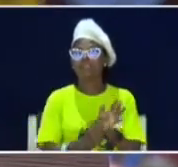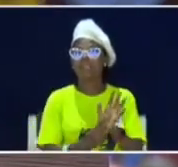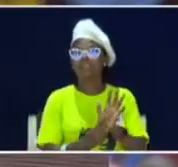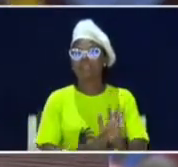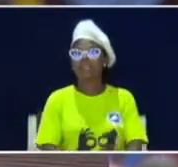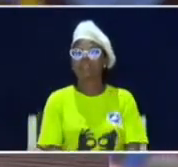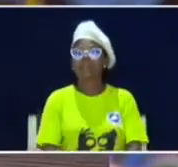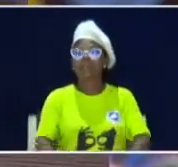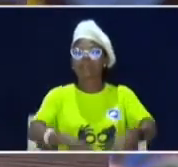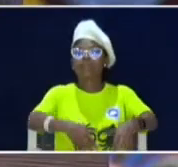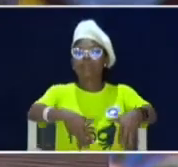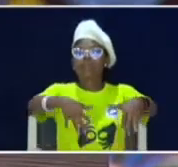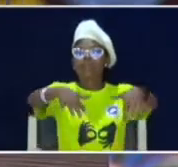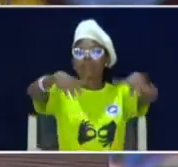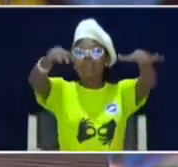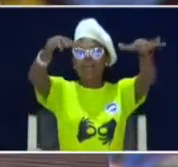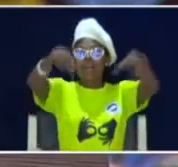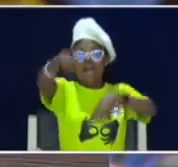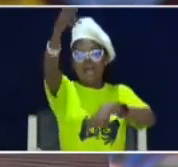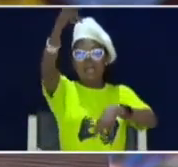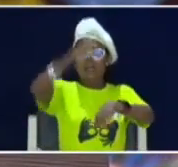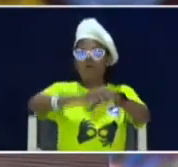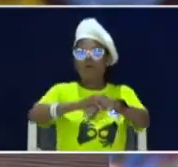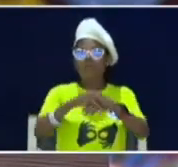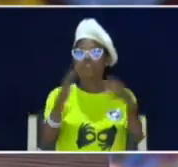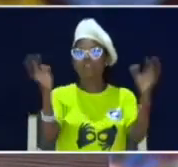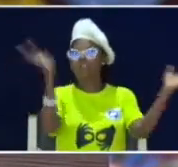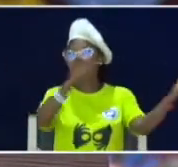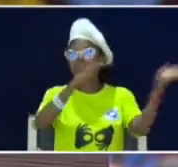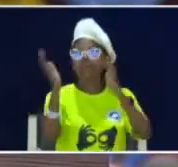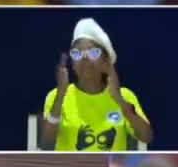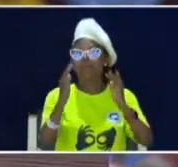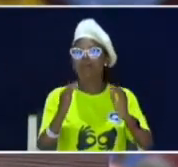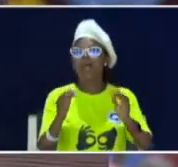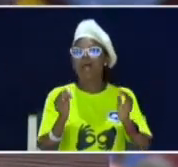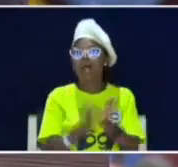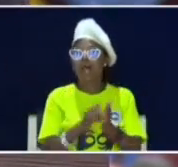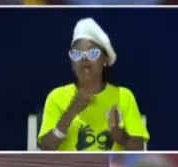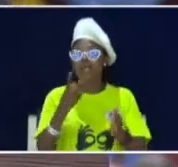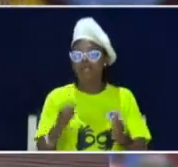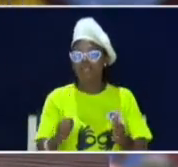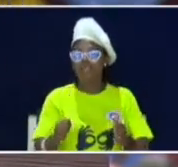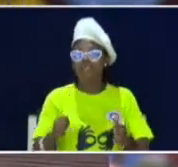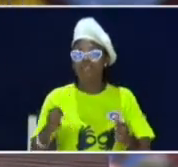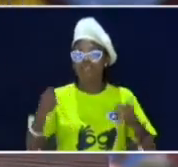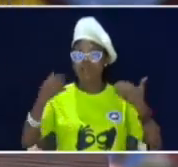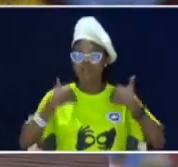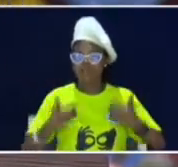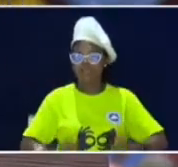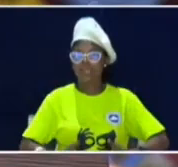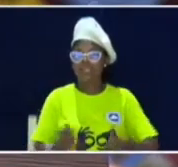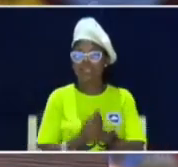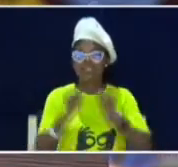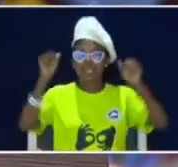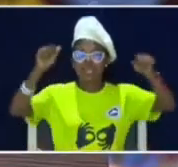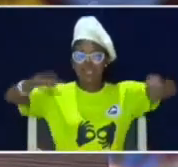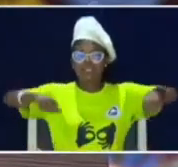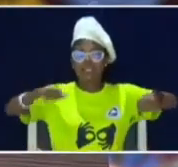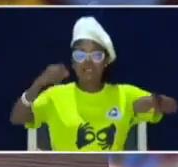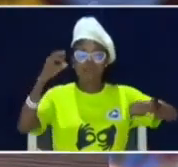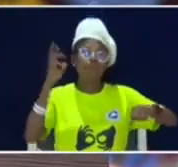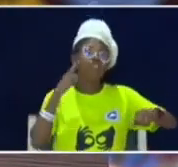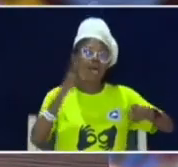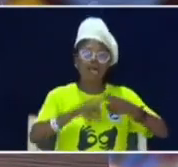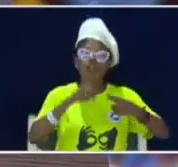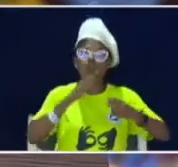air. While the wing, on the other hand, is a part of the bird's body that enables her to fly so